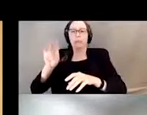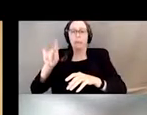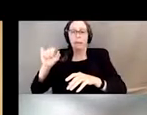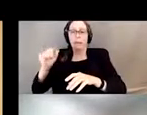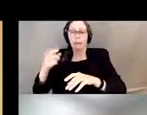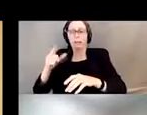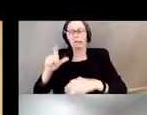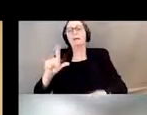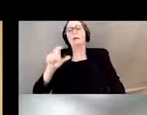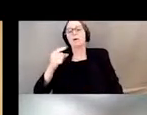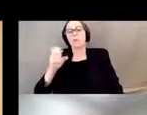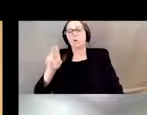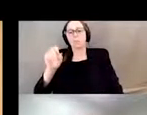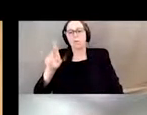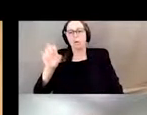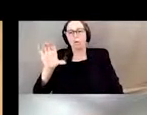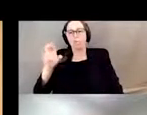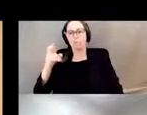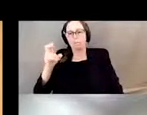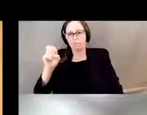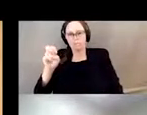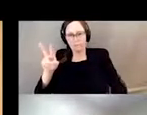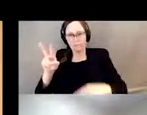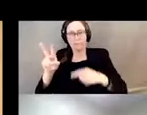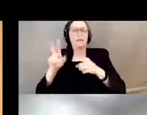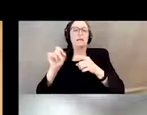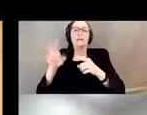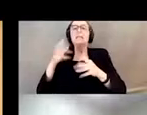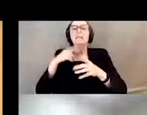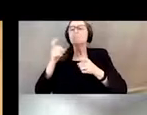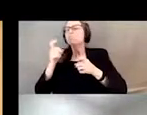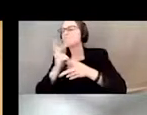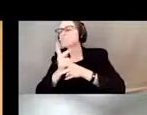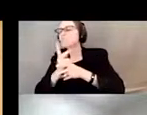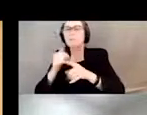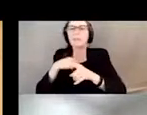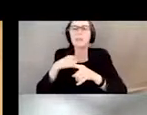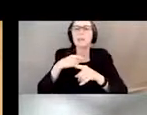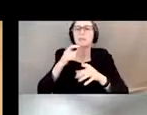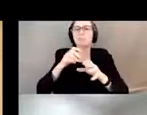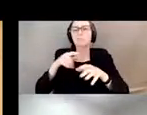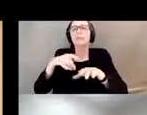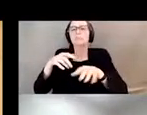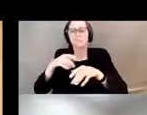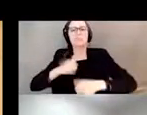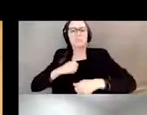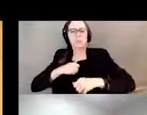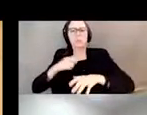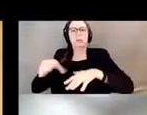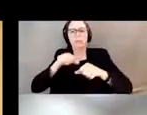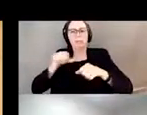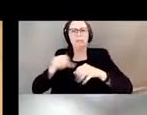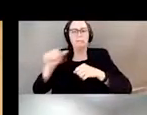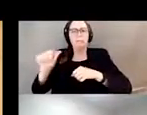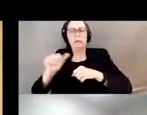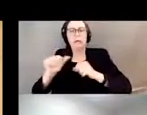the one who has to oversee the evacuation of Soviet troops from Afghanistan while he's negotiating with the United